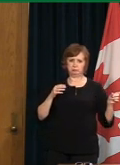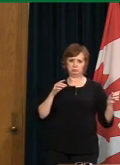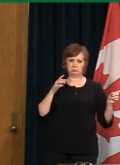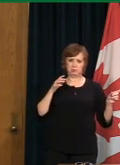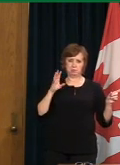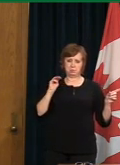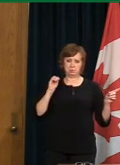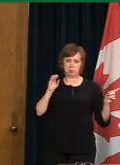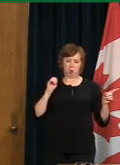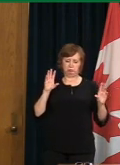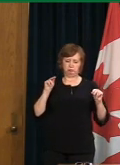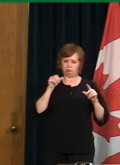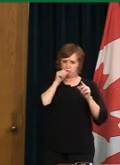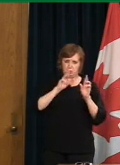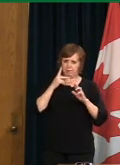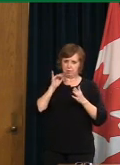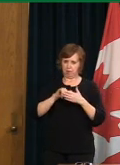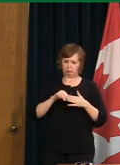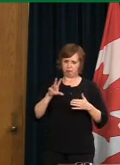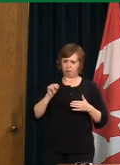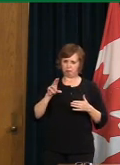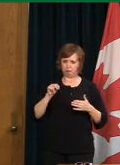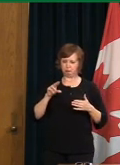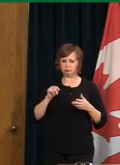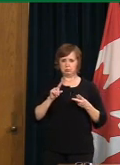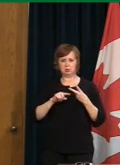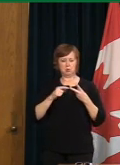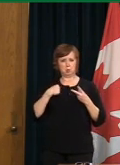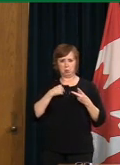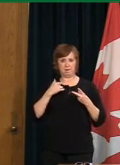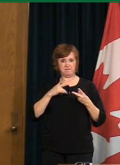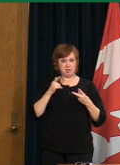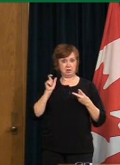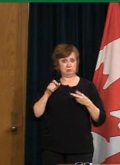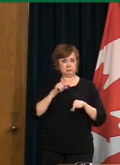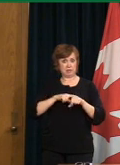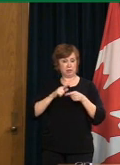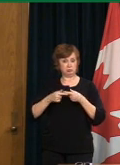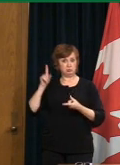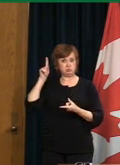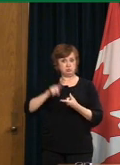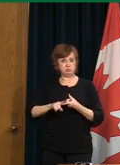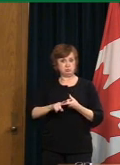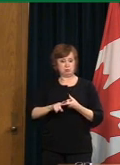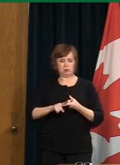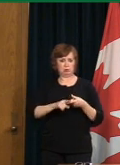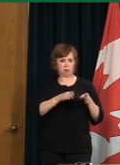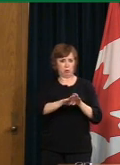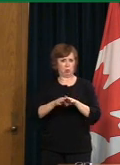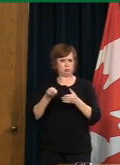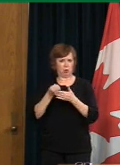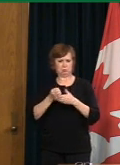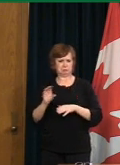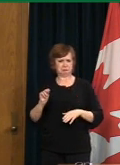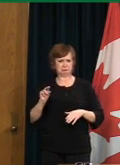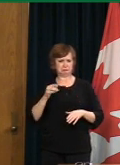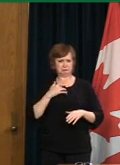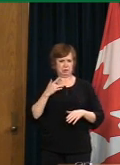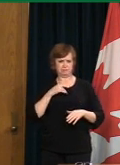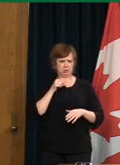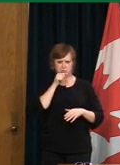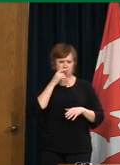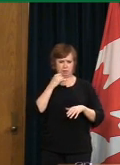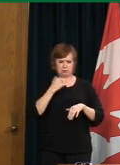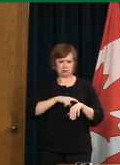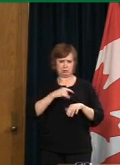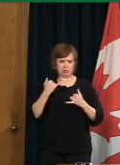point in time. And we don't believe it's imminent that we will have to do a shutdown here in the province. But in saying that, if we're not